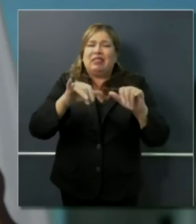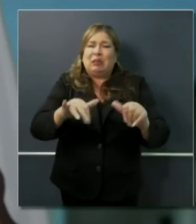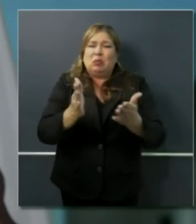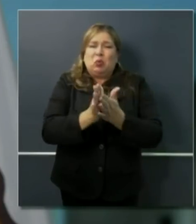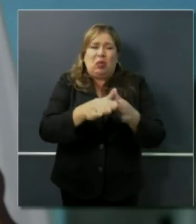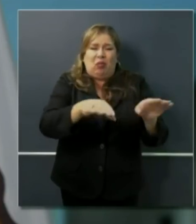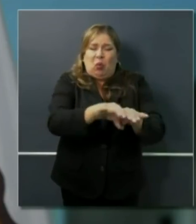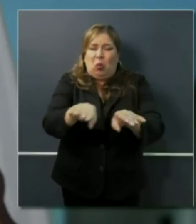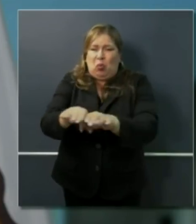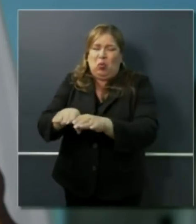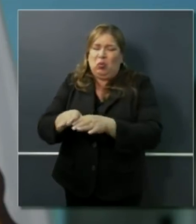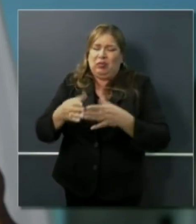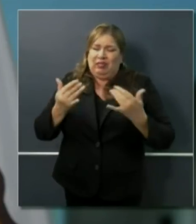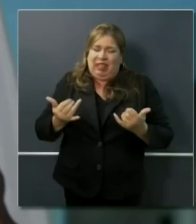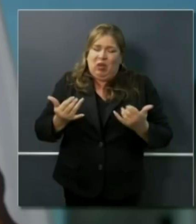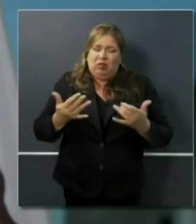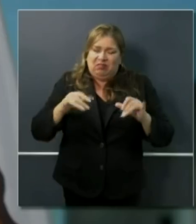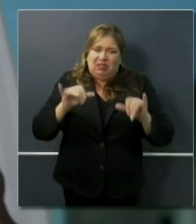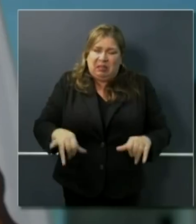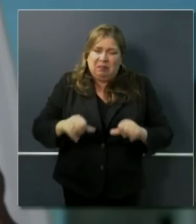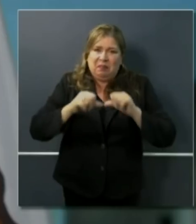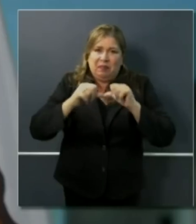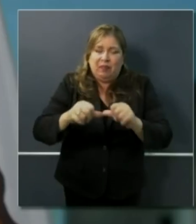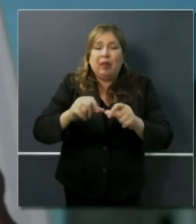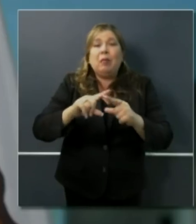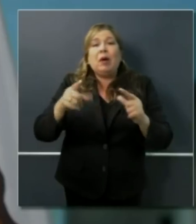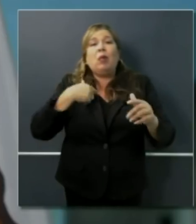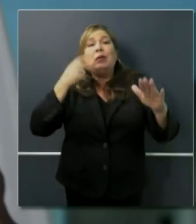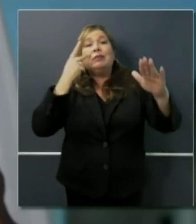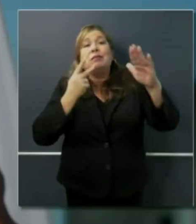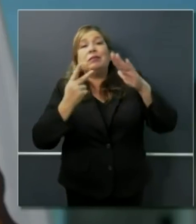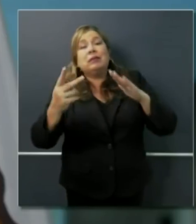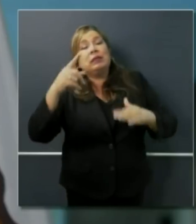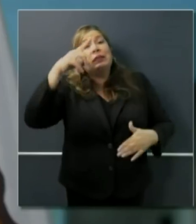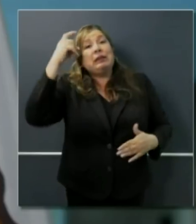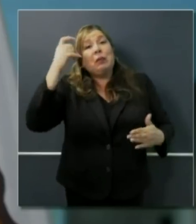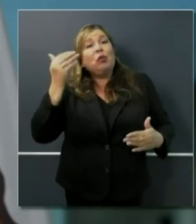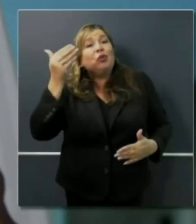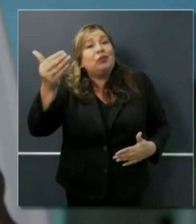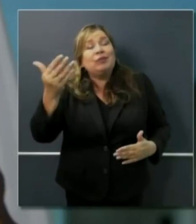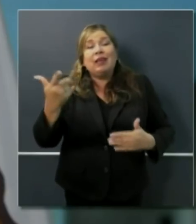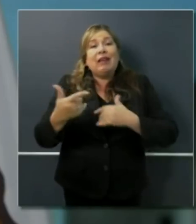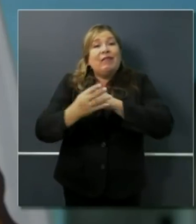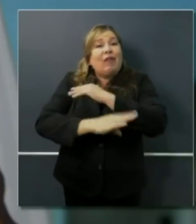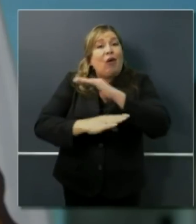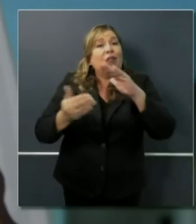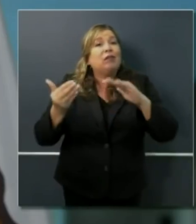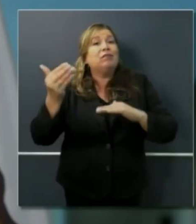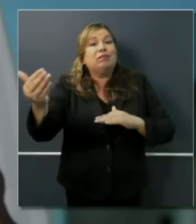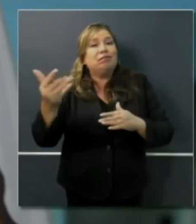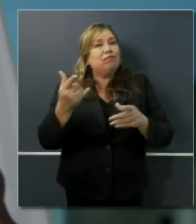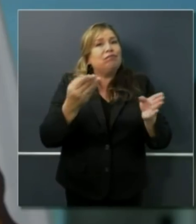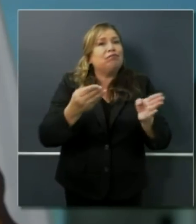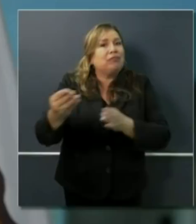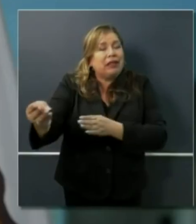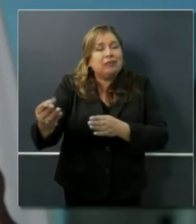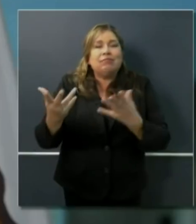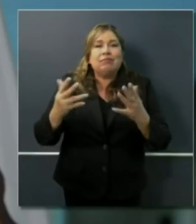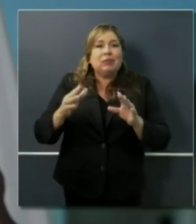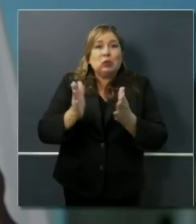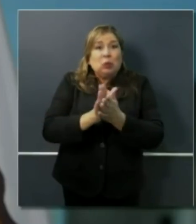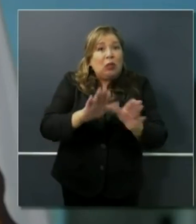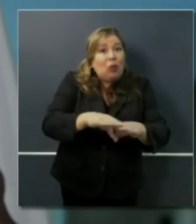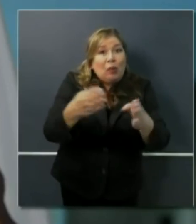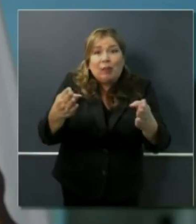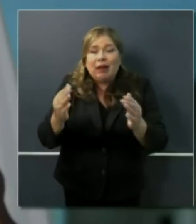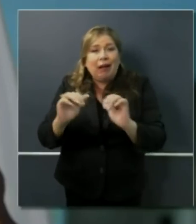forward through the summer and into the fall, already beginning those conversations in detail with the superintendent, public education, and